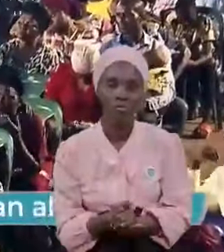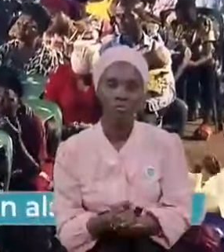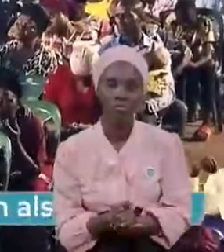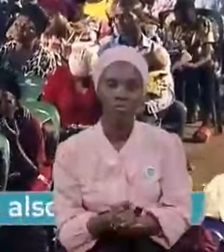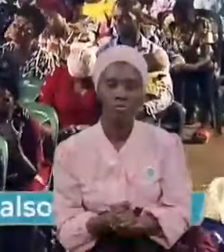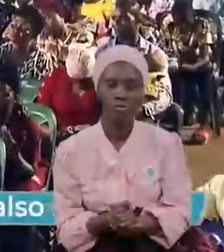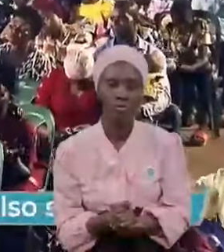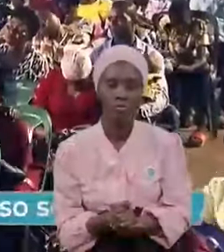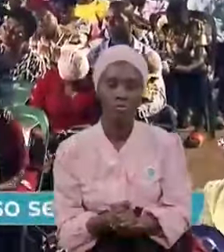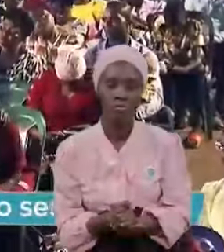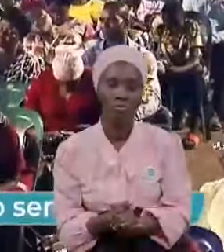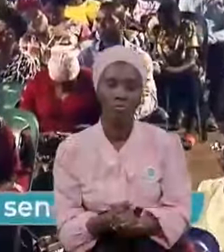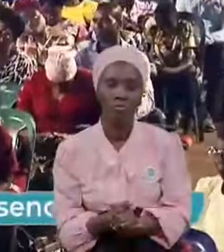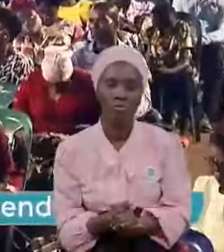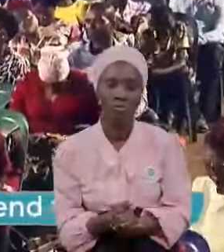supervisor, the counselor,